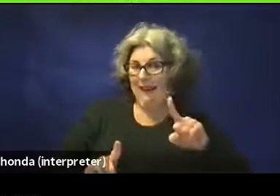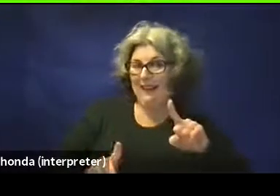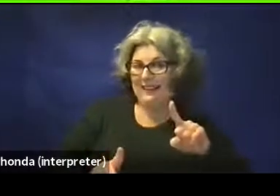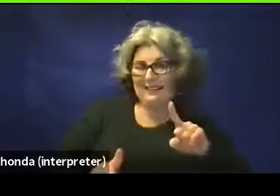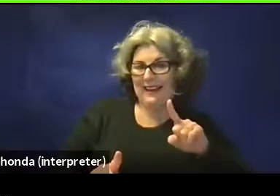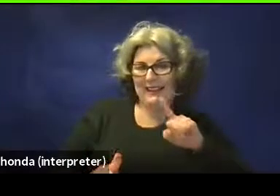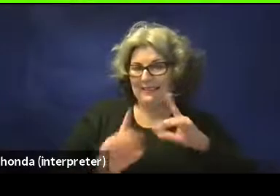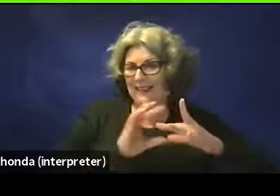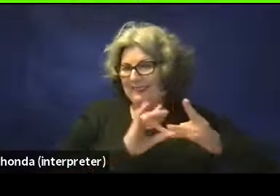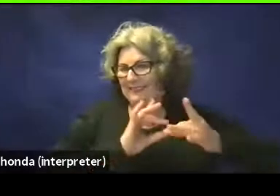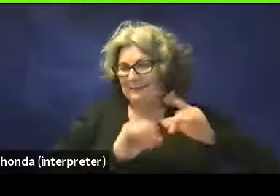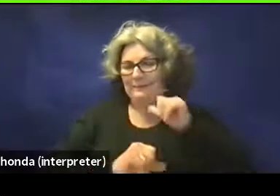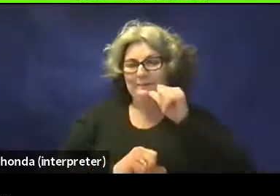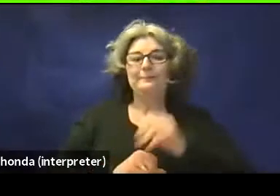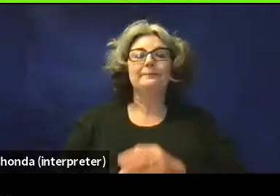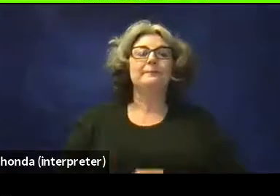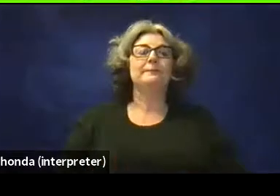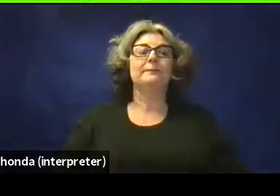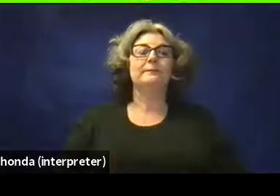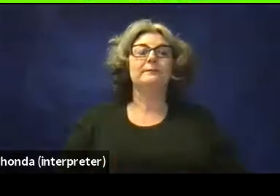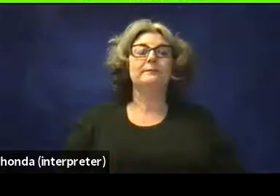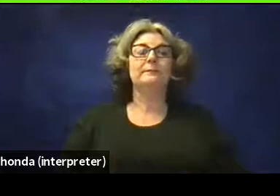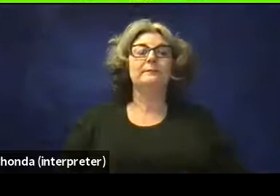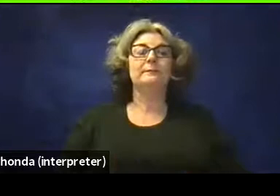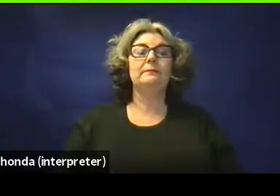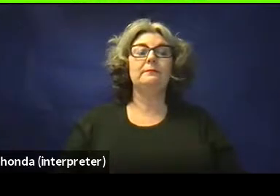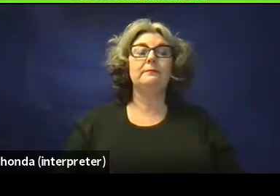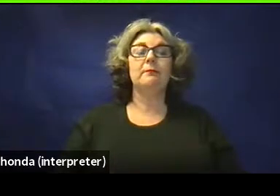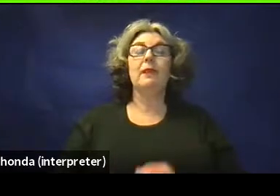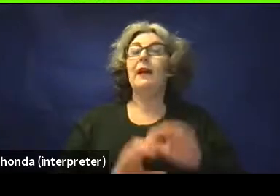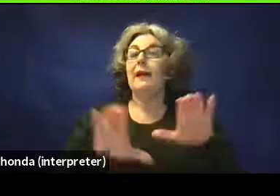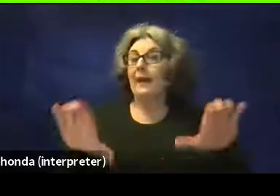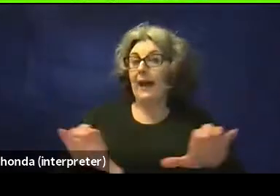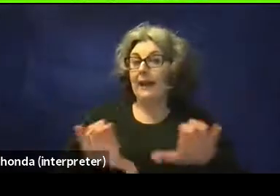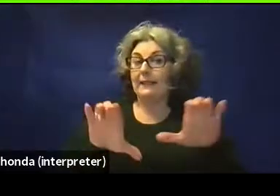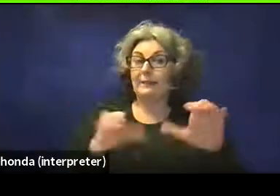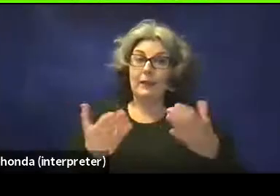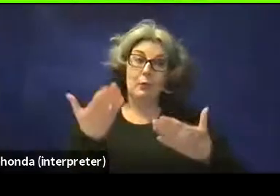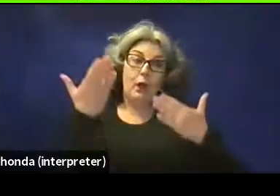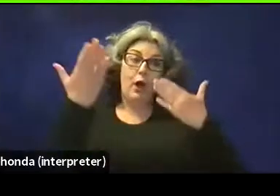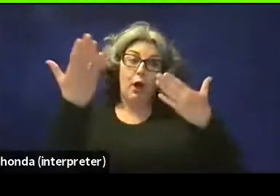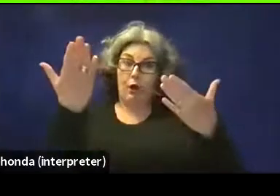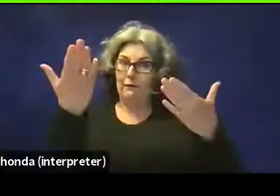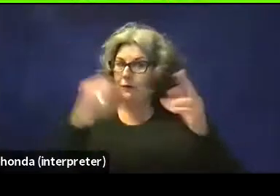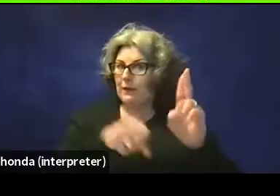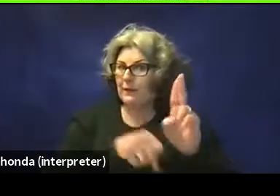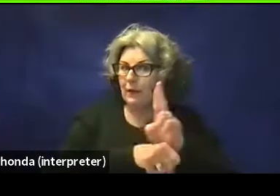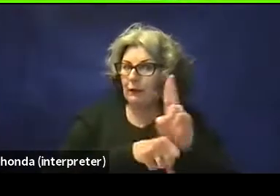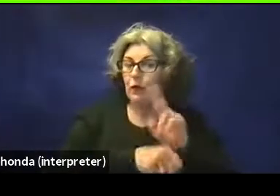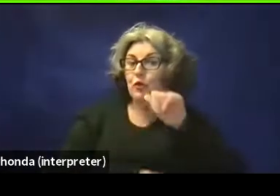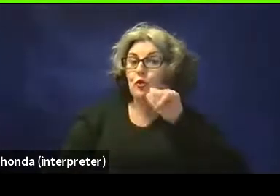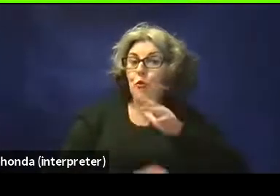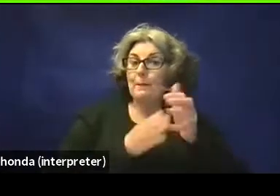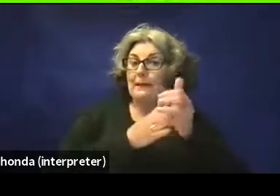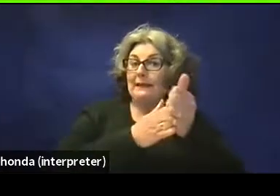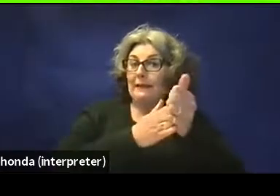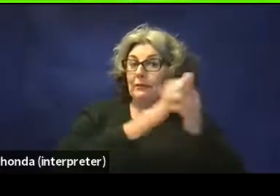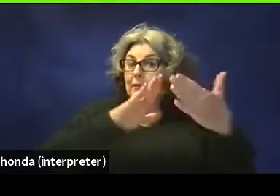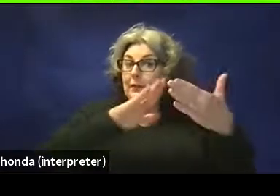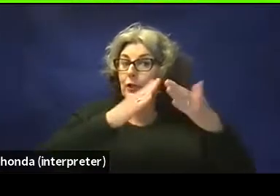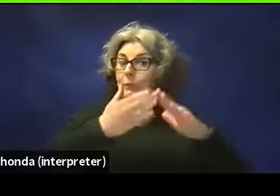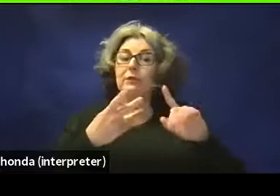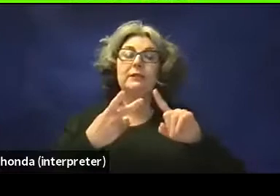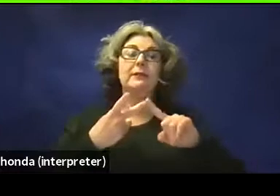get to talk about. So back to the activity that we offer where we're using, the women leaders in the community. We're